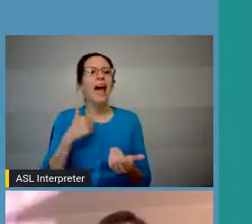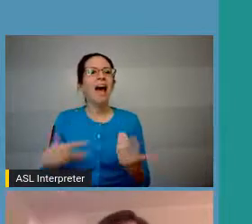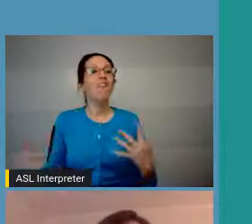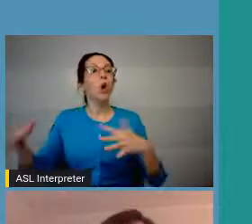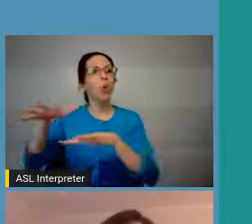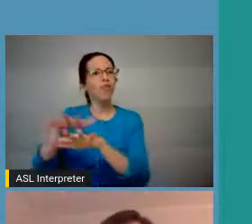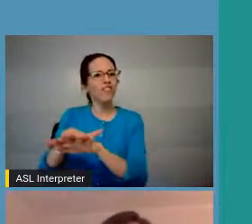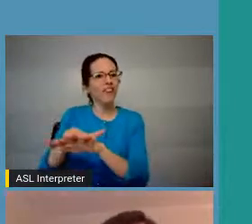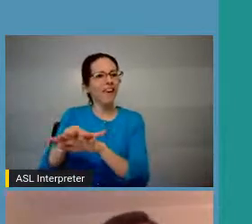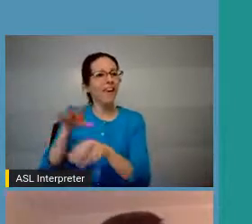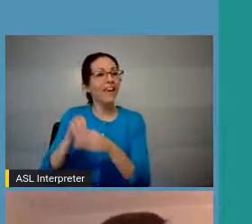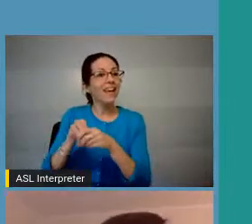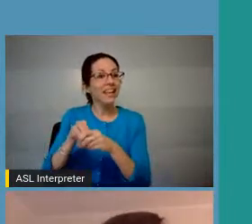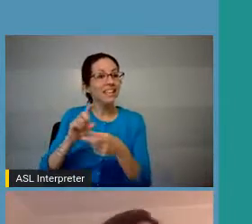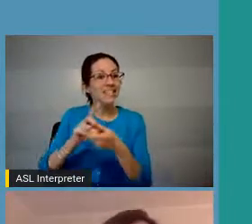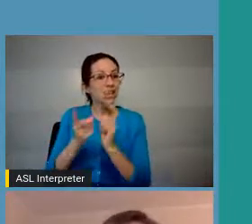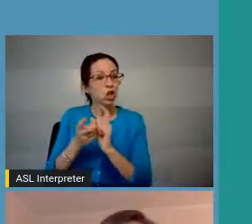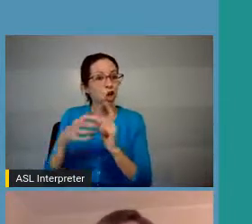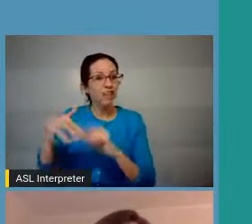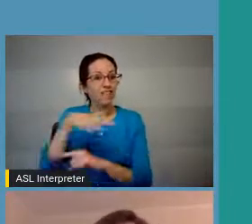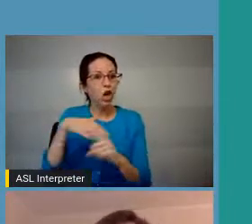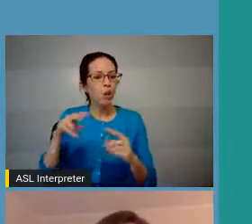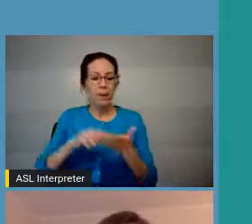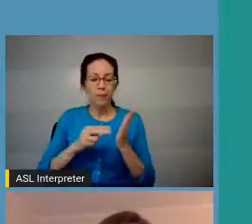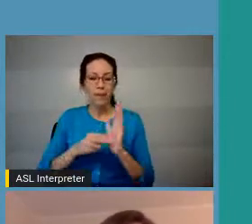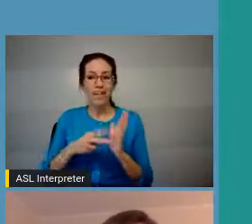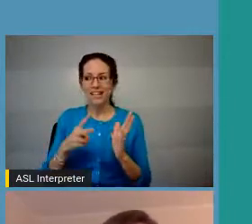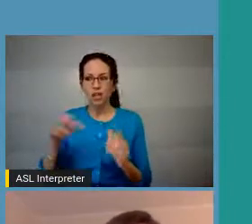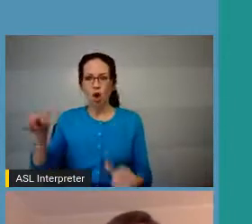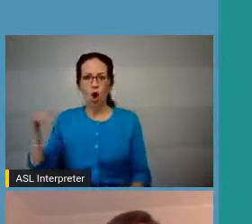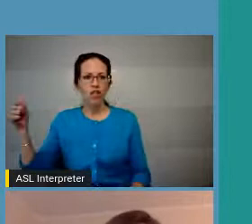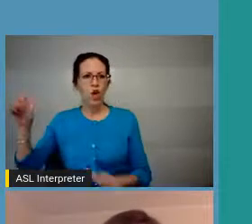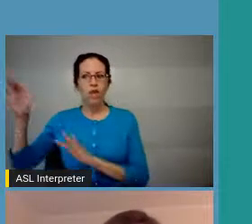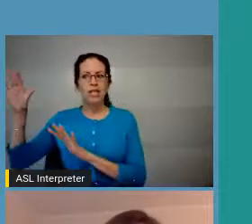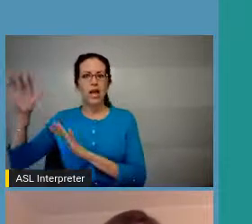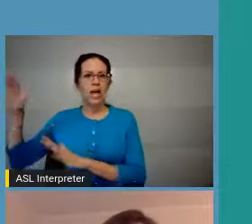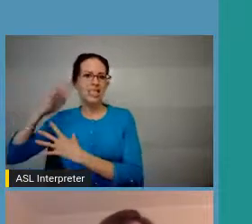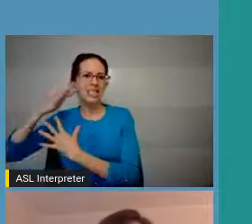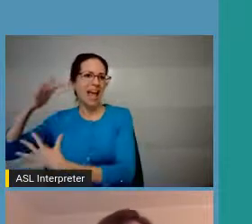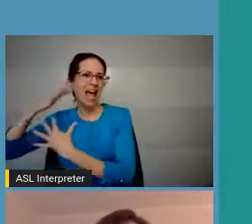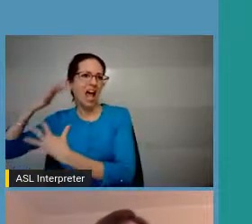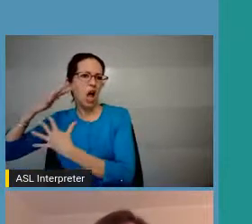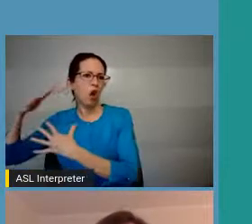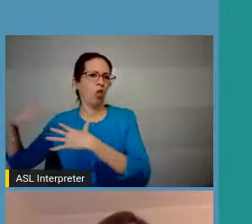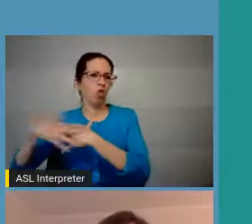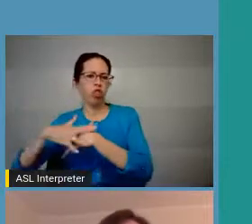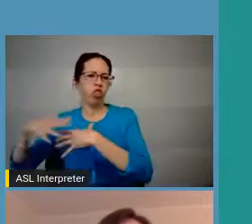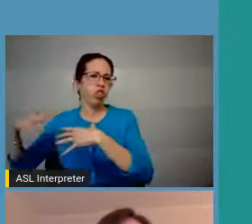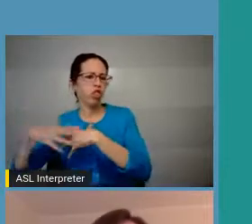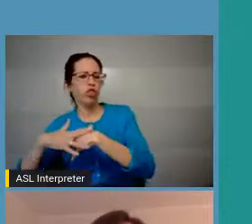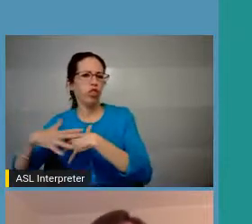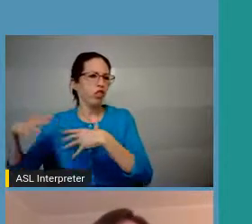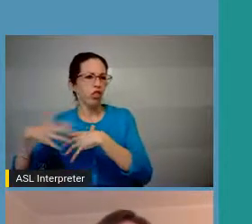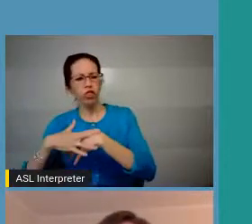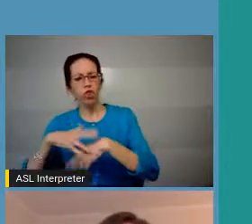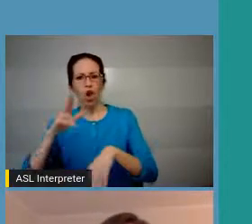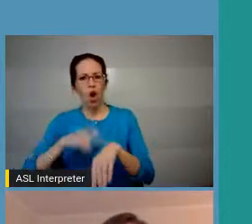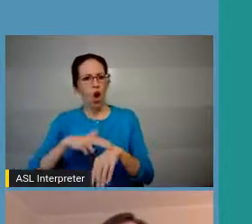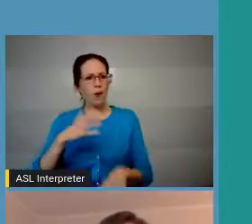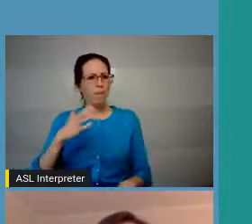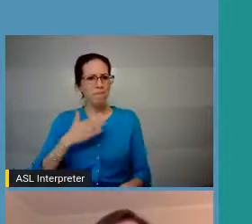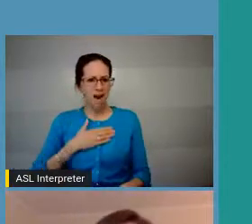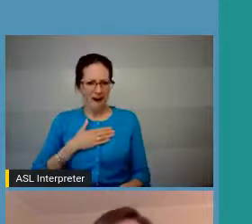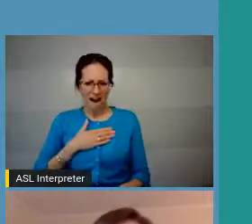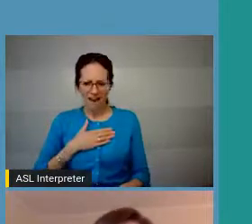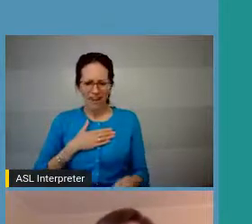digital environment. And so some other clip from some other recording, completely unrelated to my original, has ended up kind of spliced